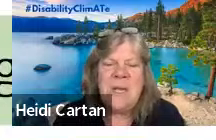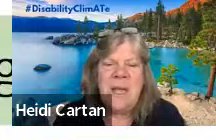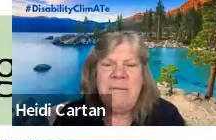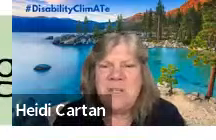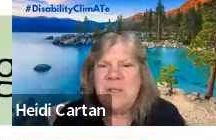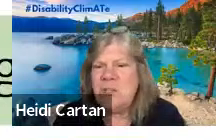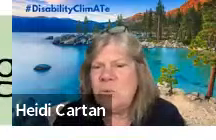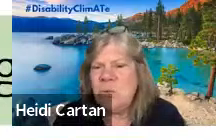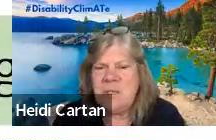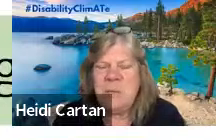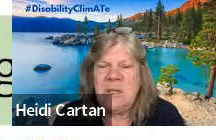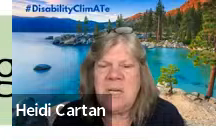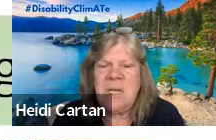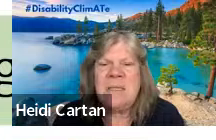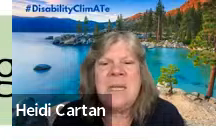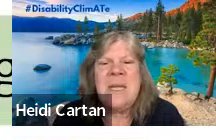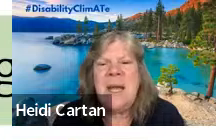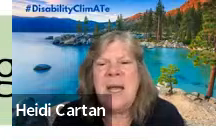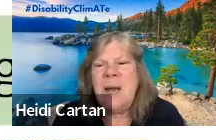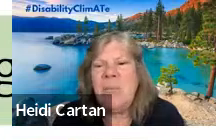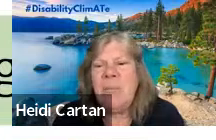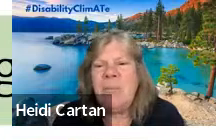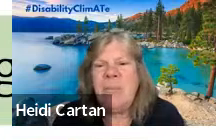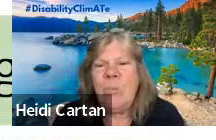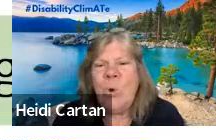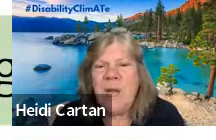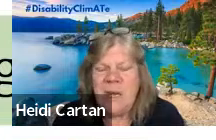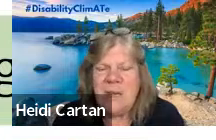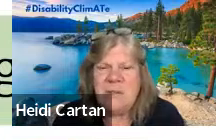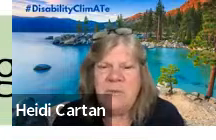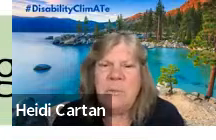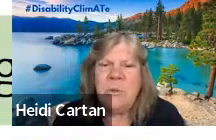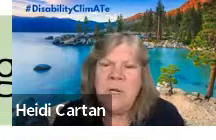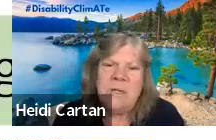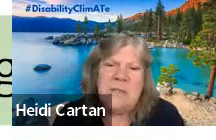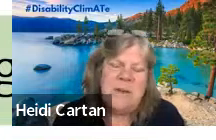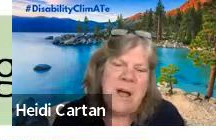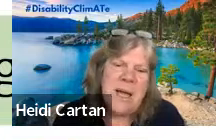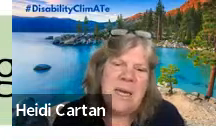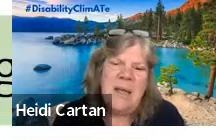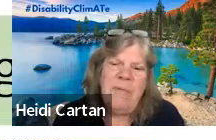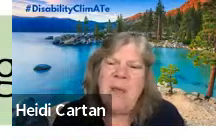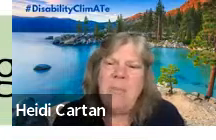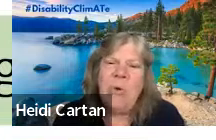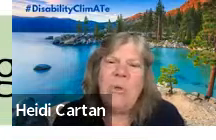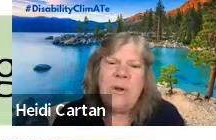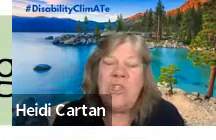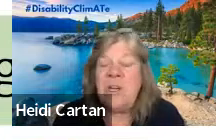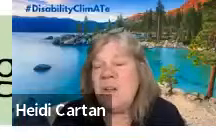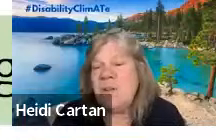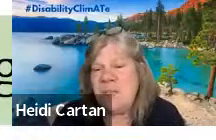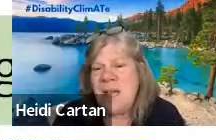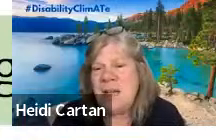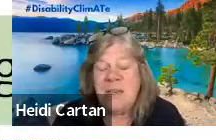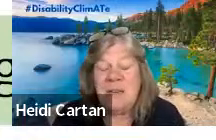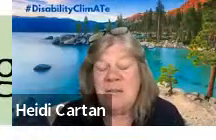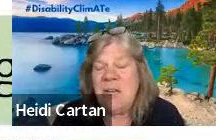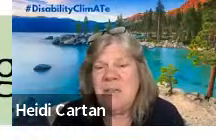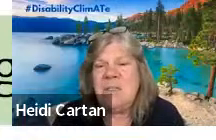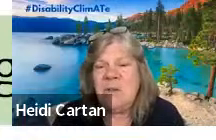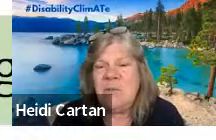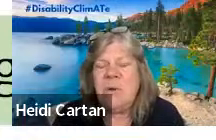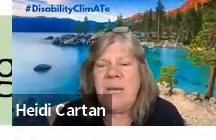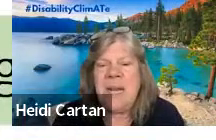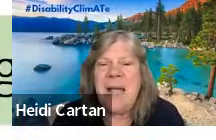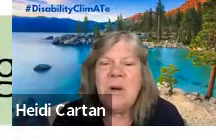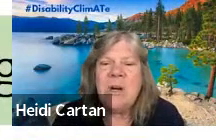individuals have intellectual disabilities. One is verbal, one is not, and they both are sharing this task and